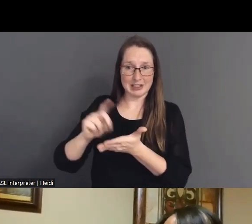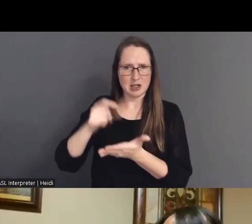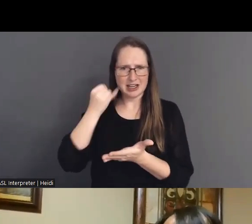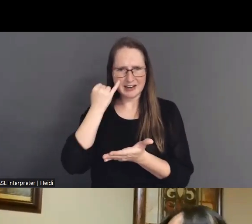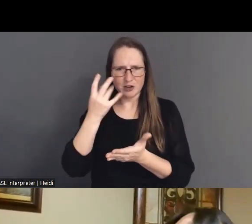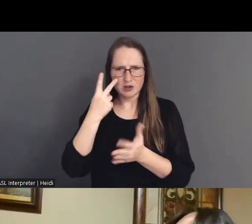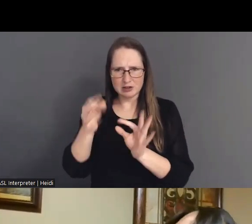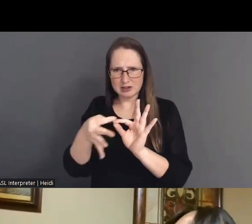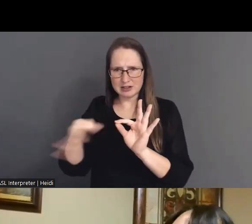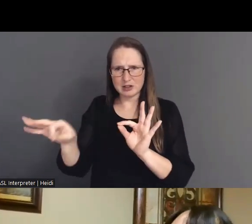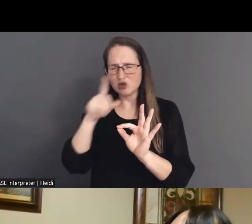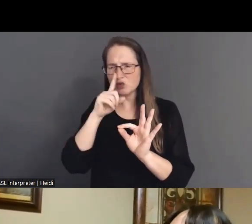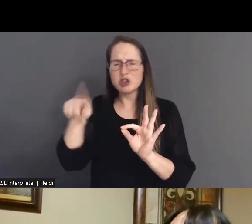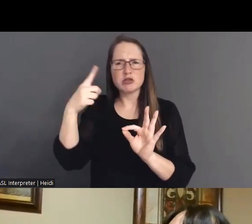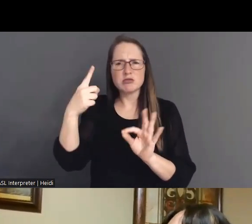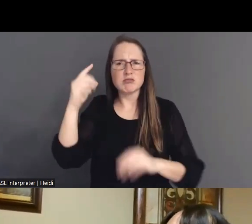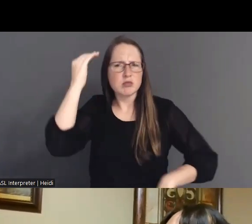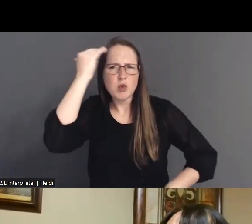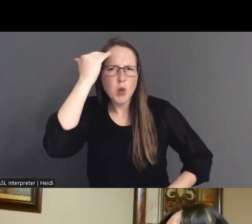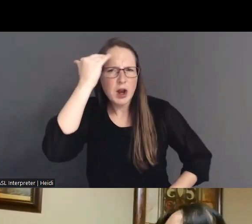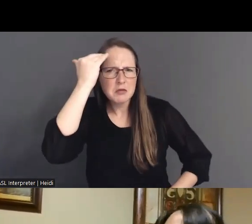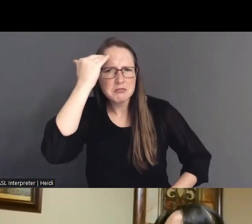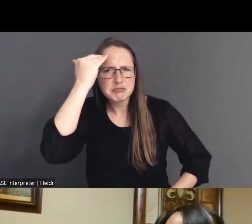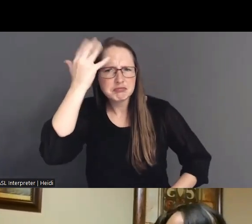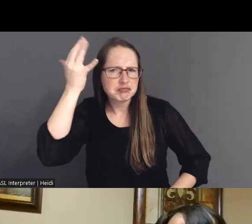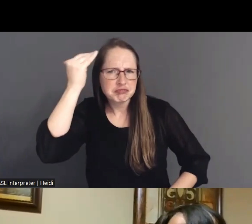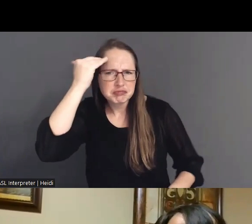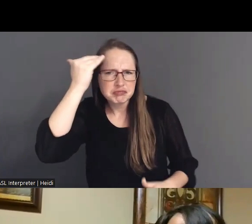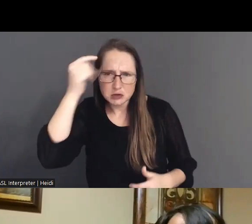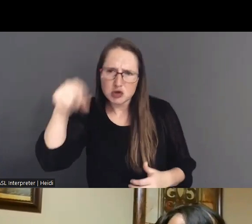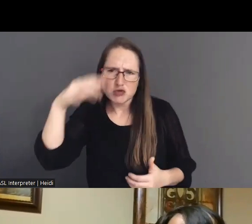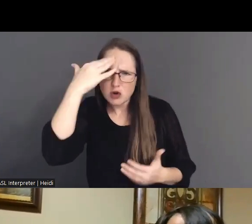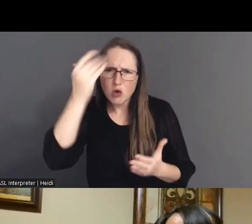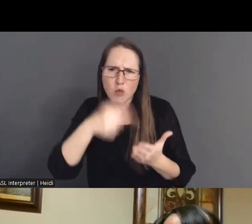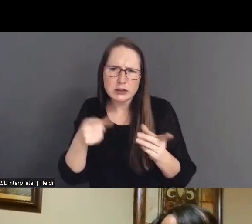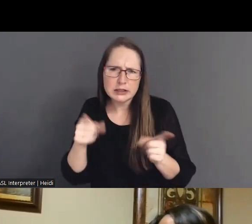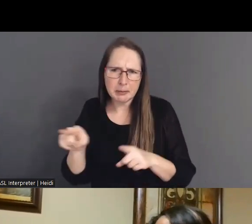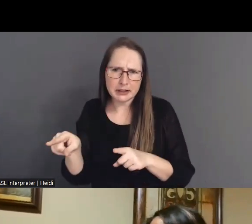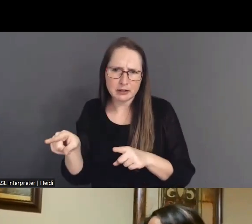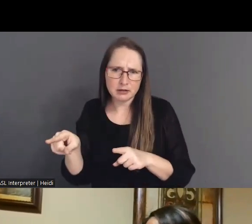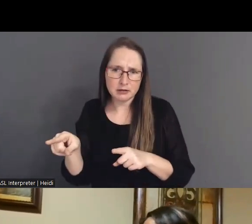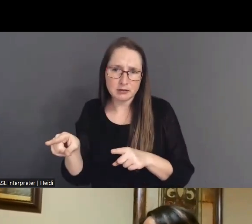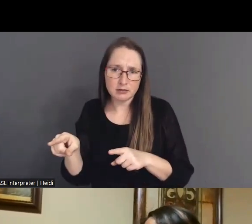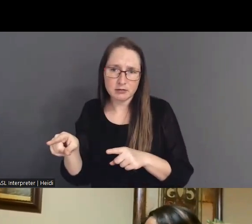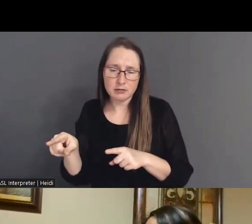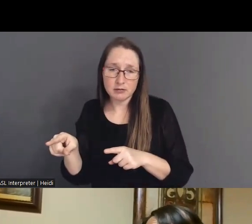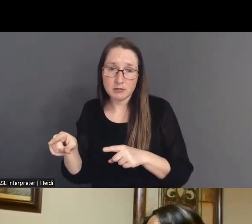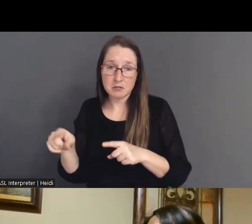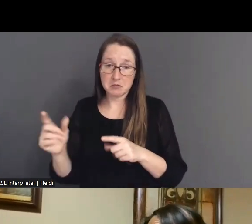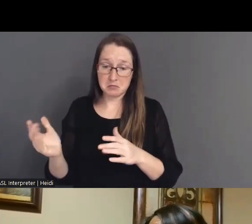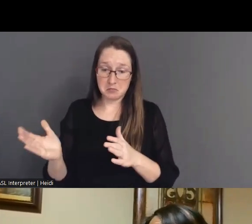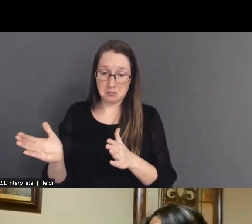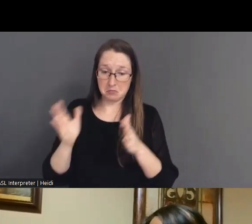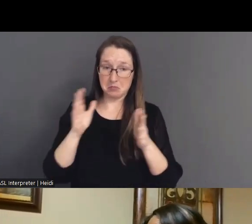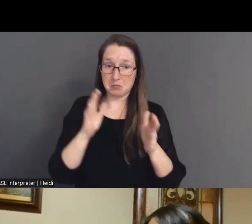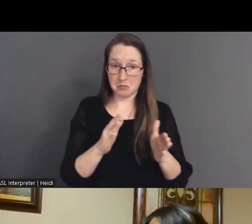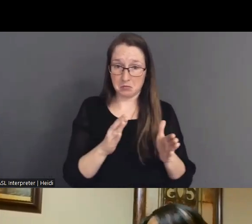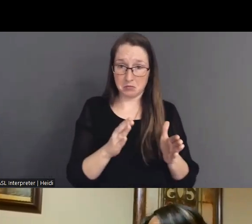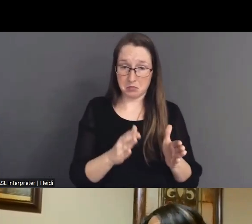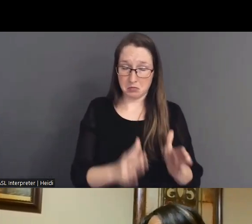the state of just being aware. You know what's happening. But if you look at what